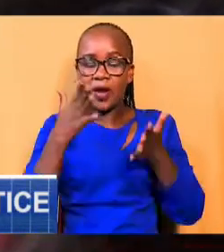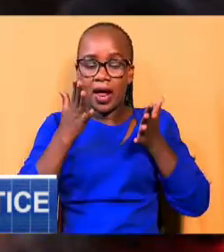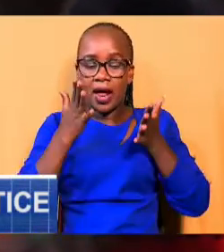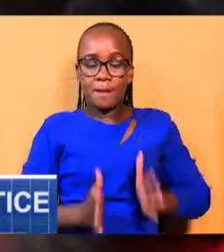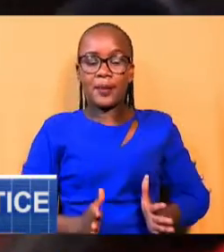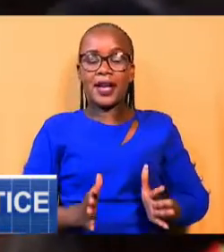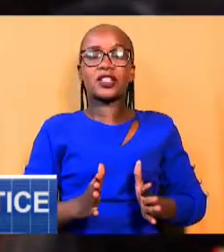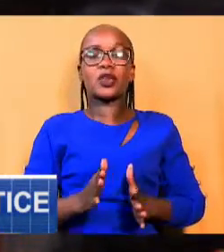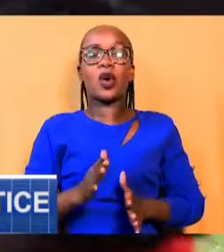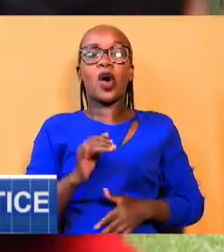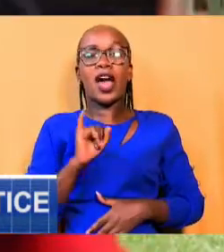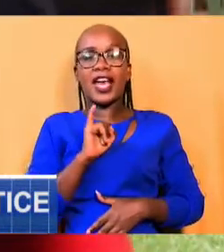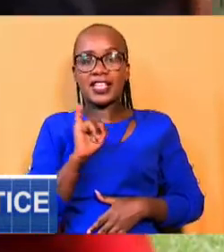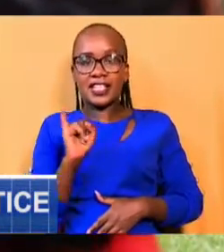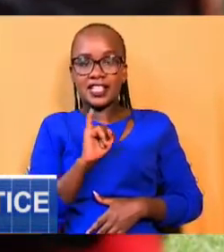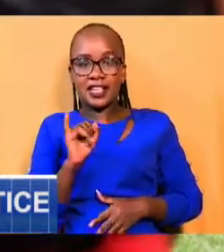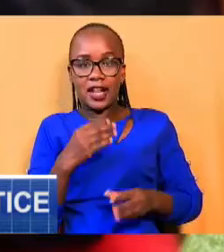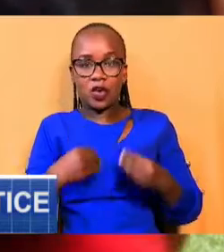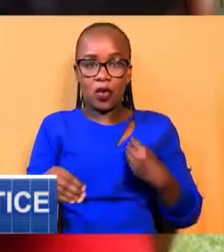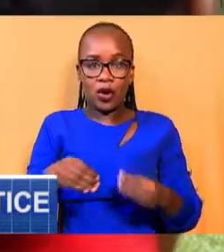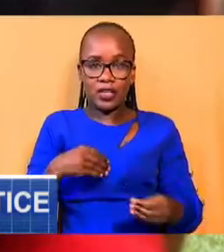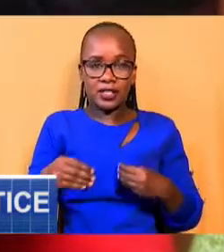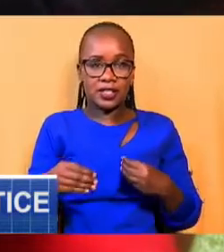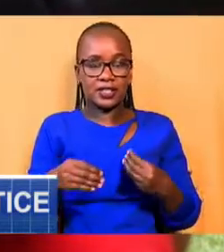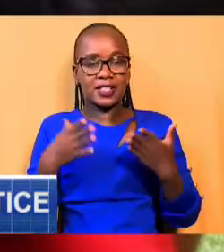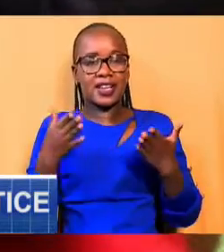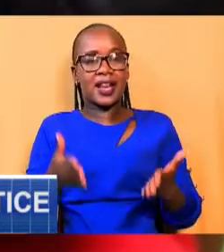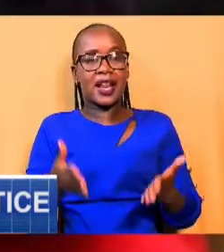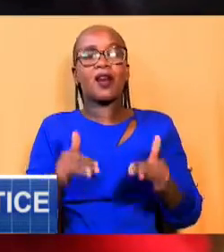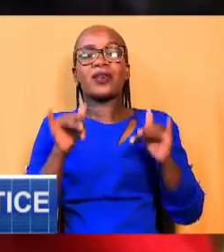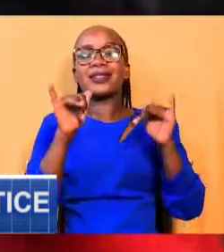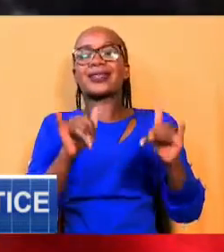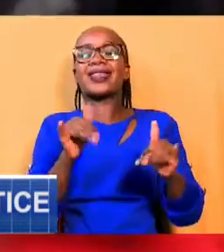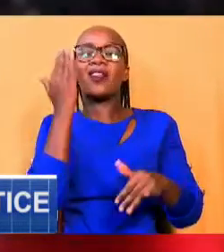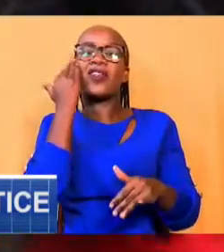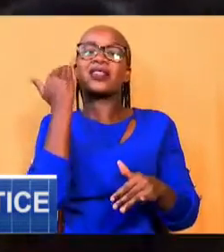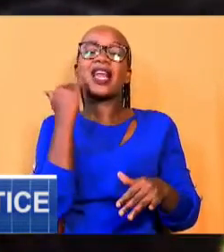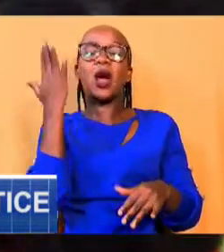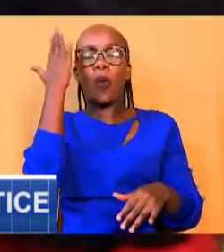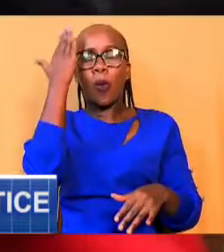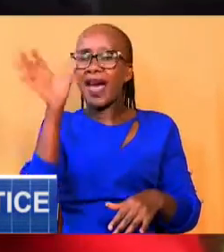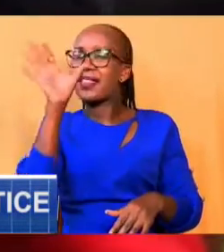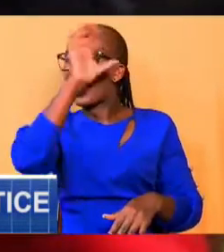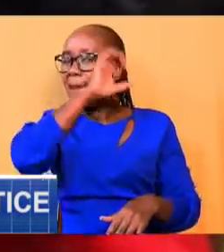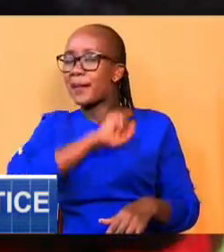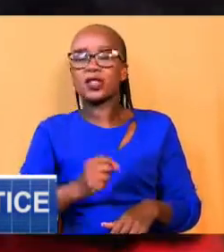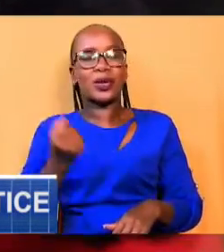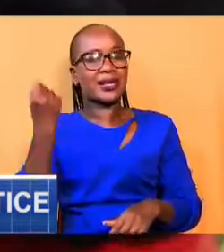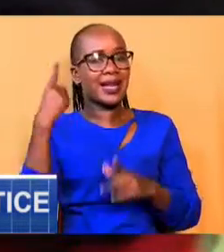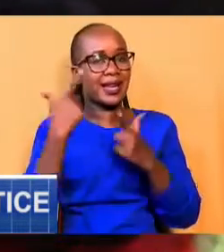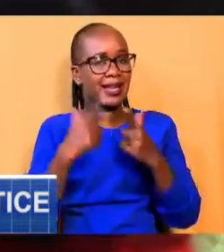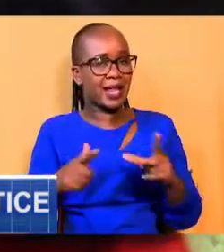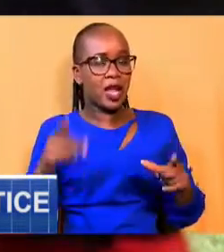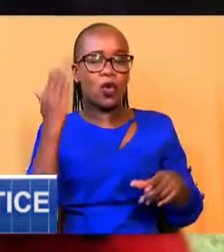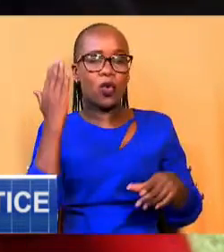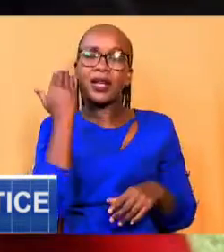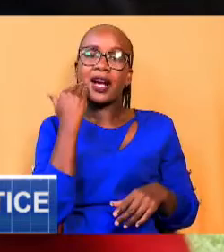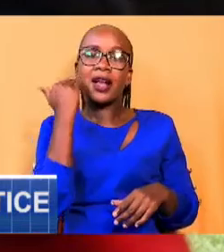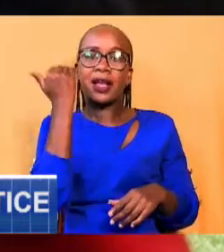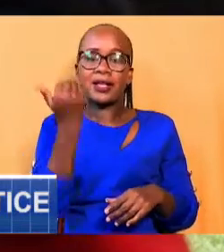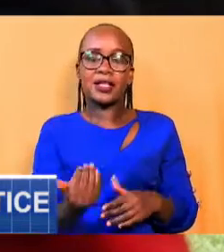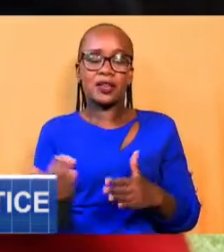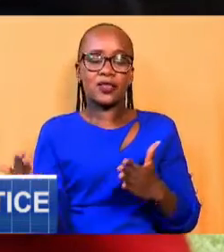where persons with intellectual disability are behind bars for lack of understanding from the justice system.